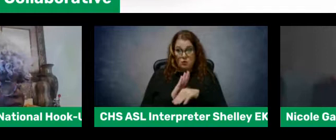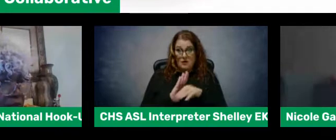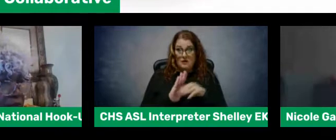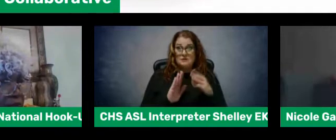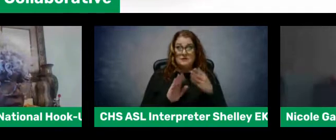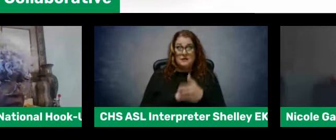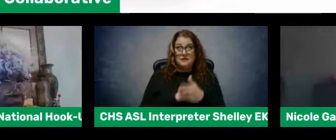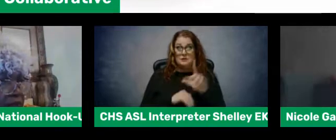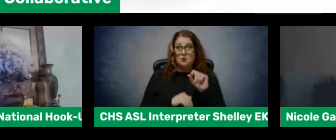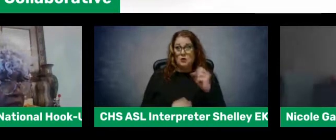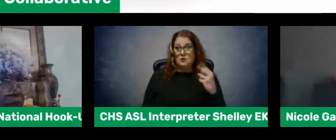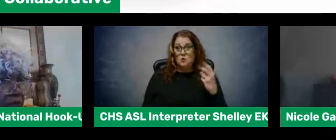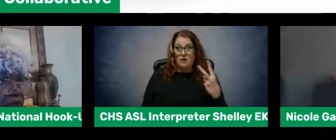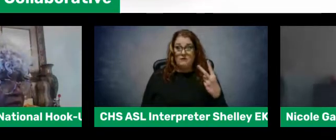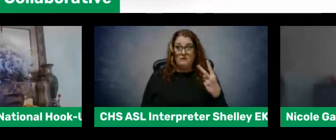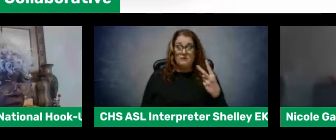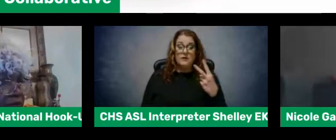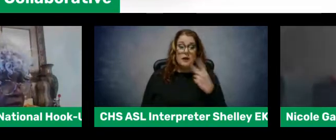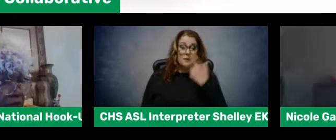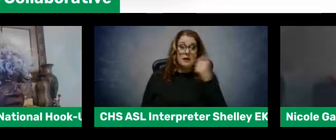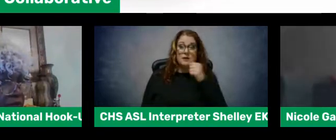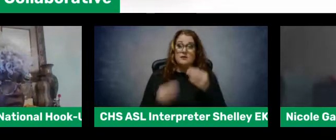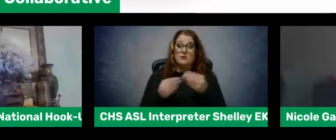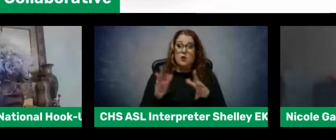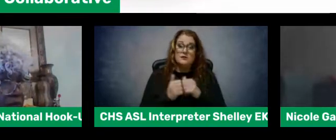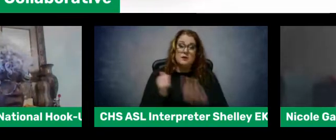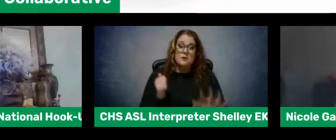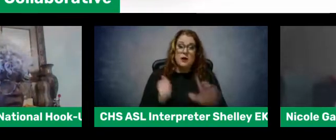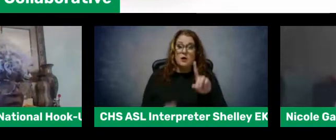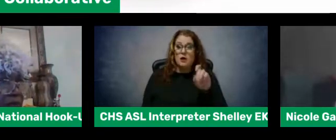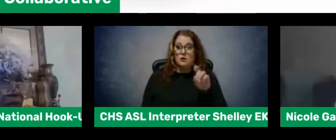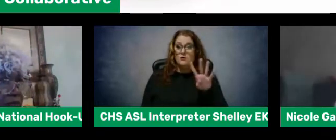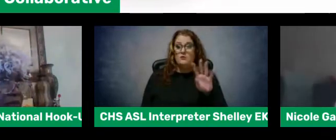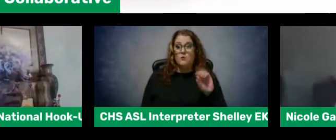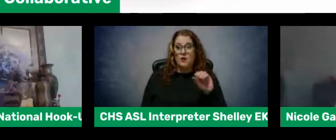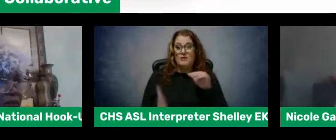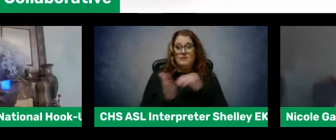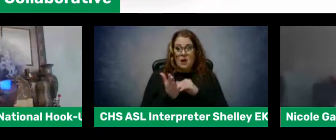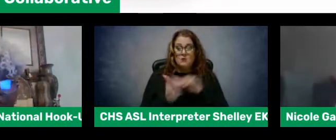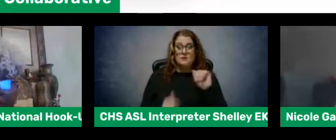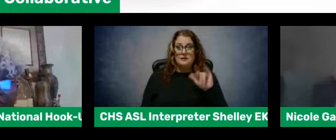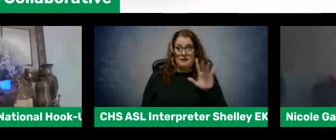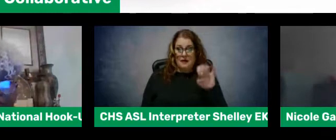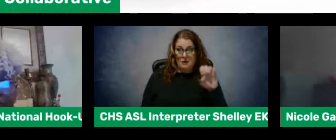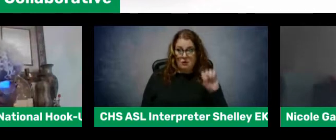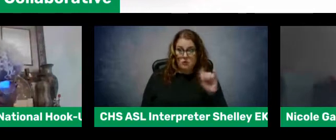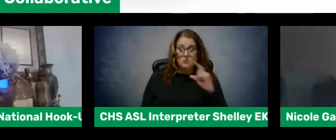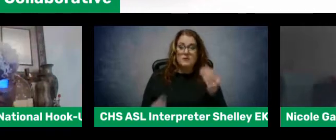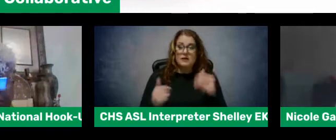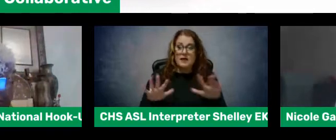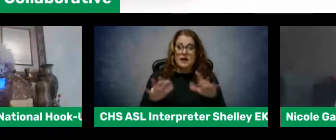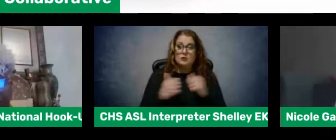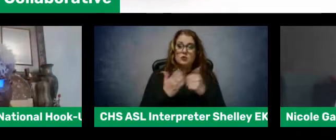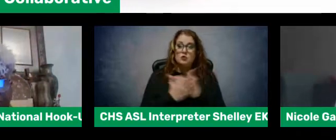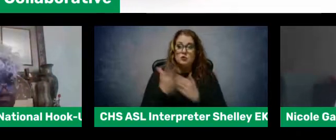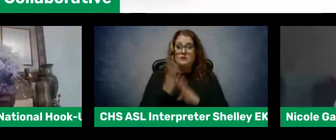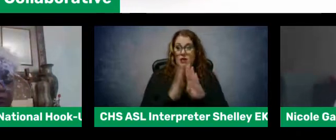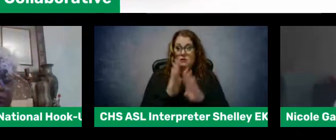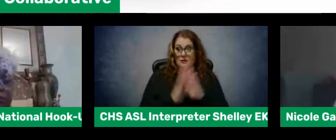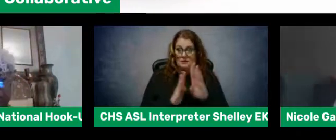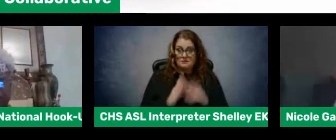since 2012 due to the loss of roughly 140,000 acres of land to new